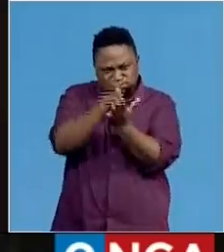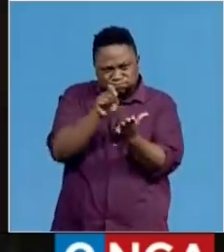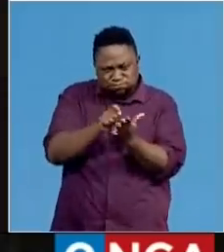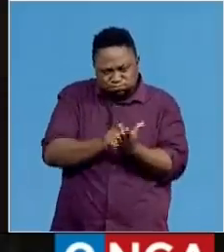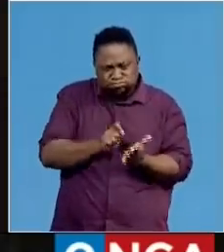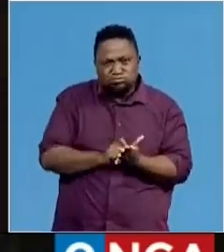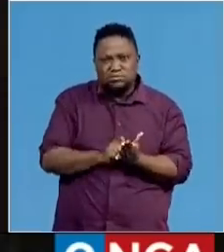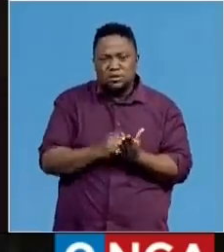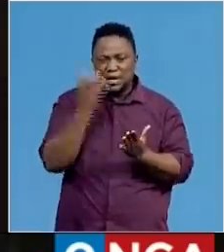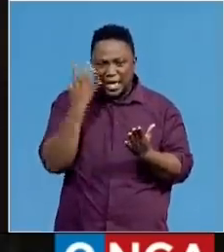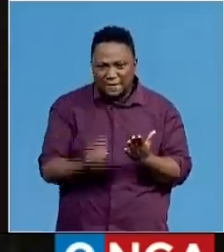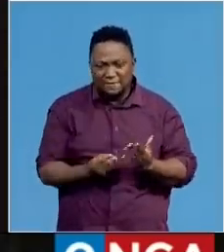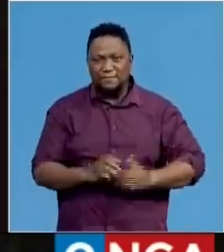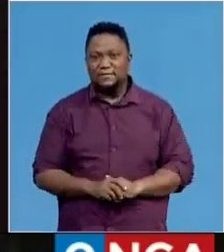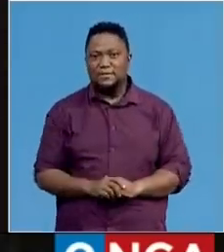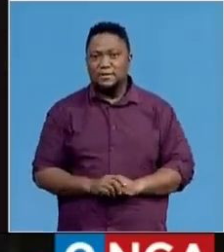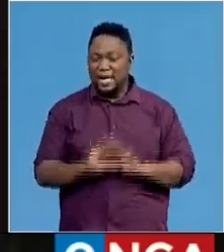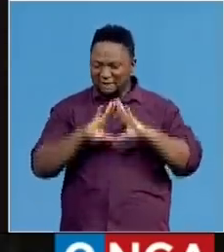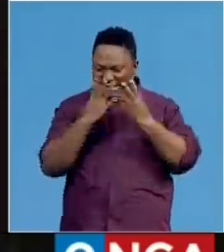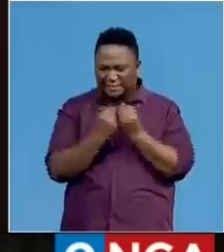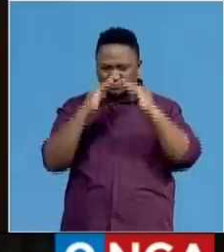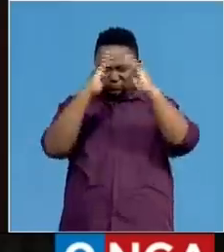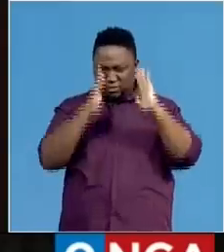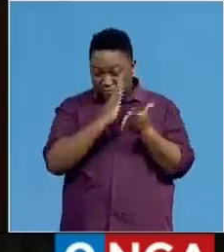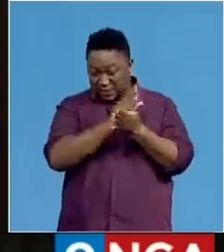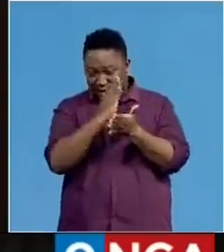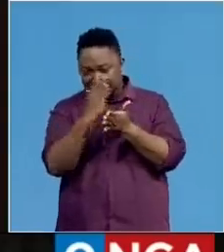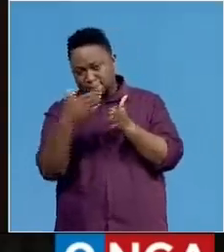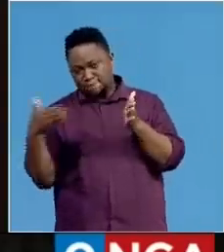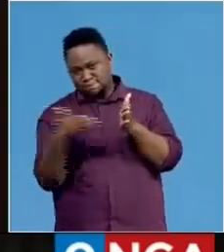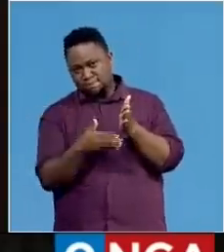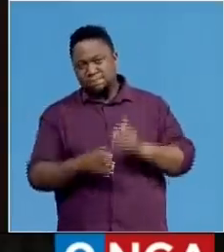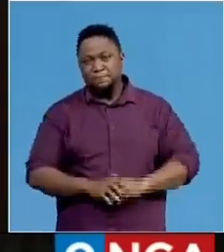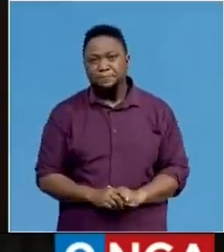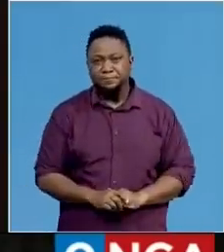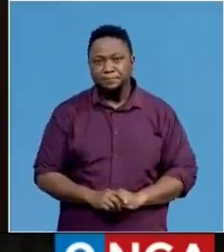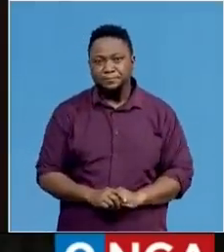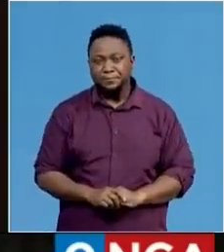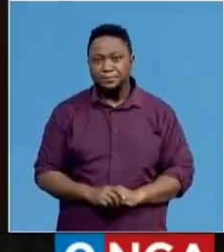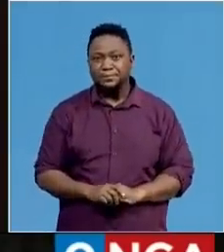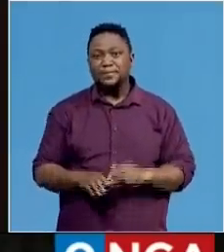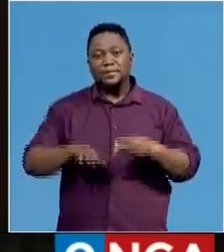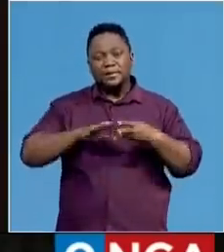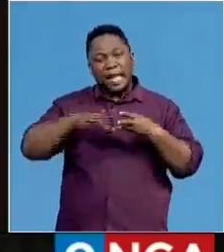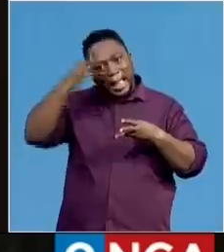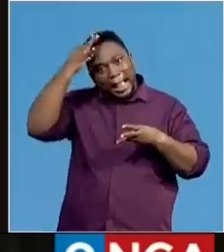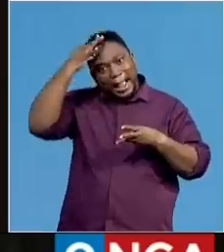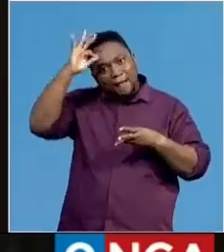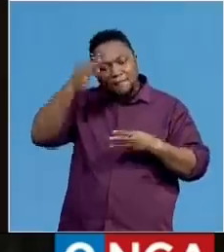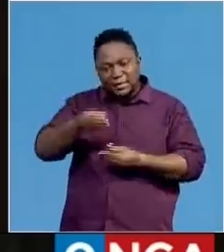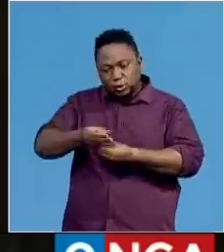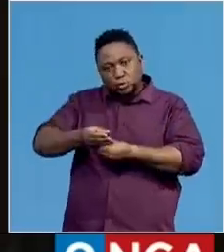this university, also housed in this library. And then, Faith, a vast number of government